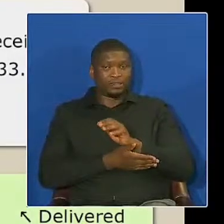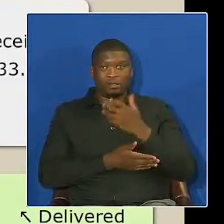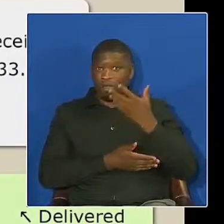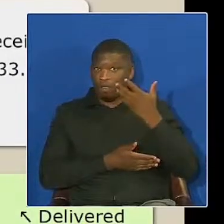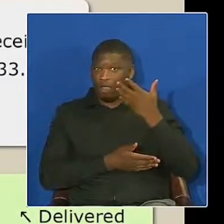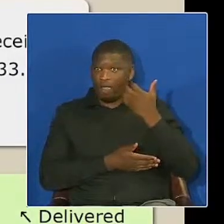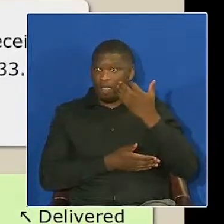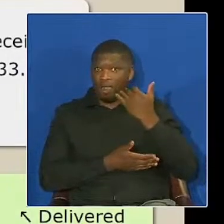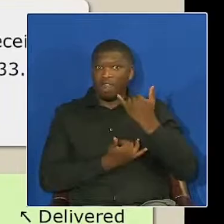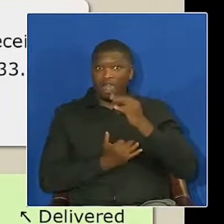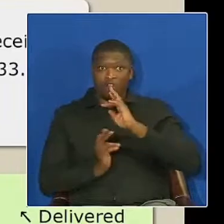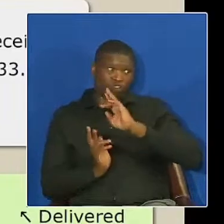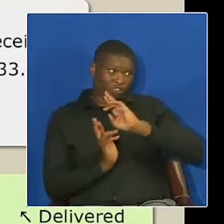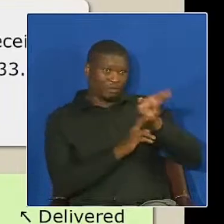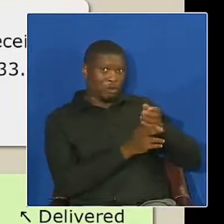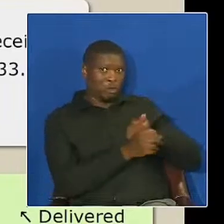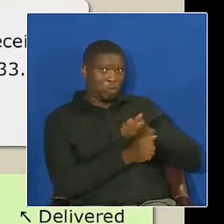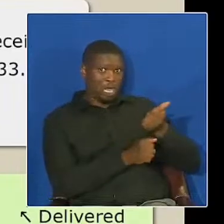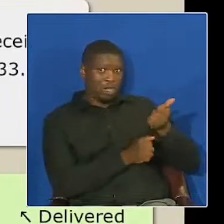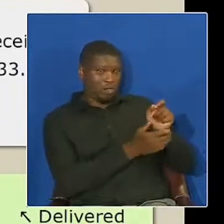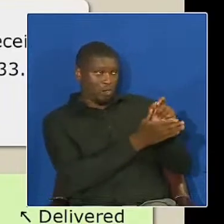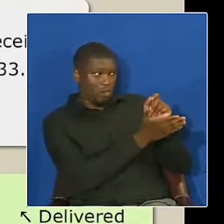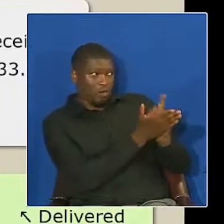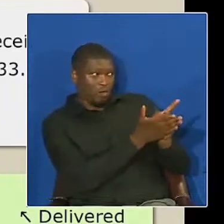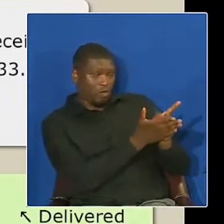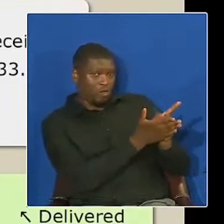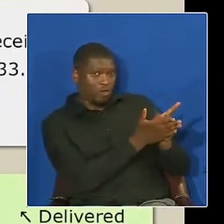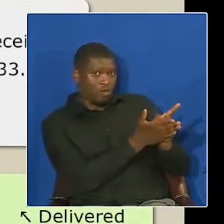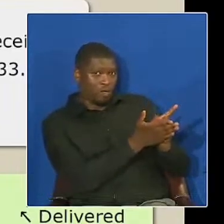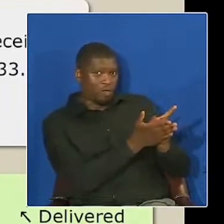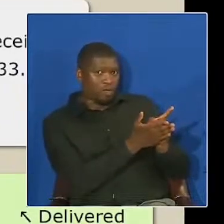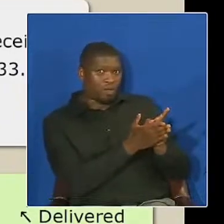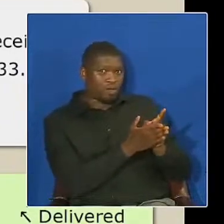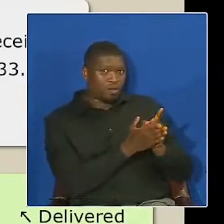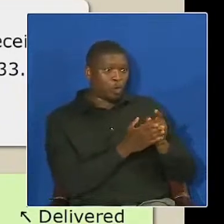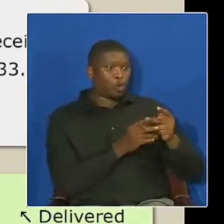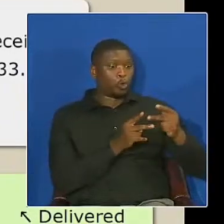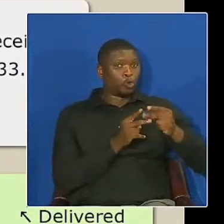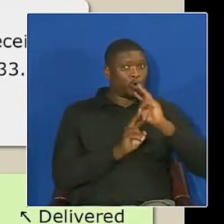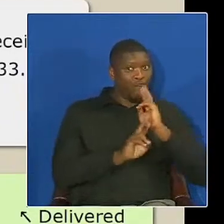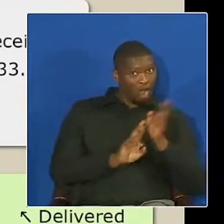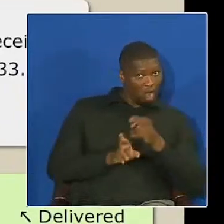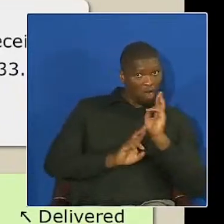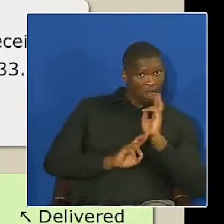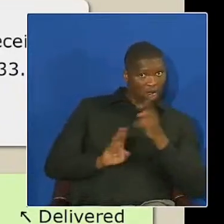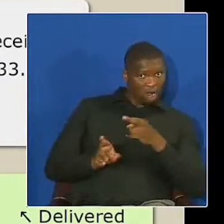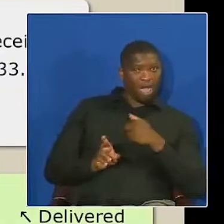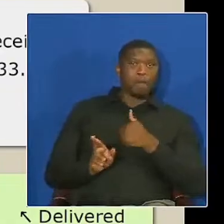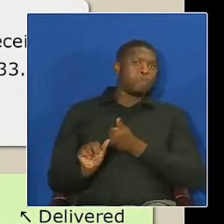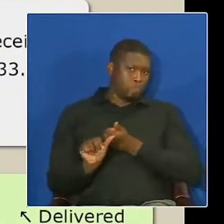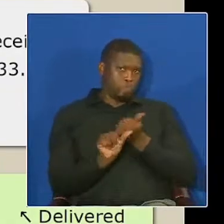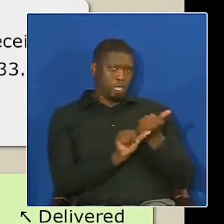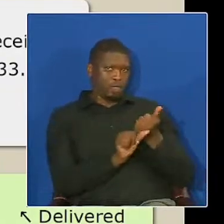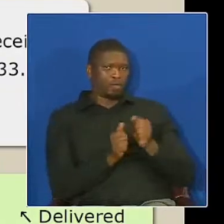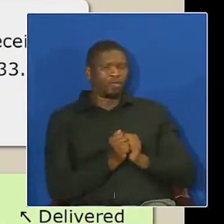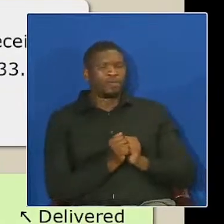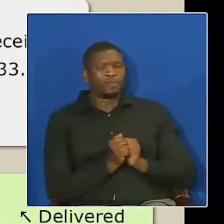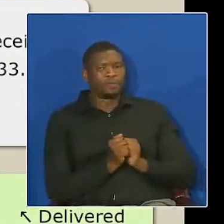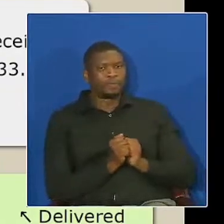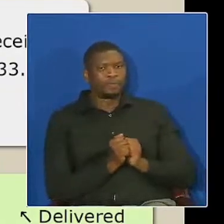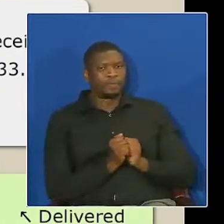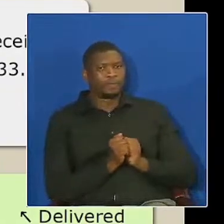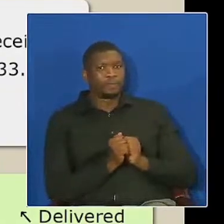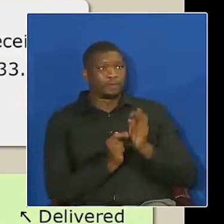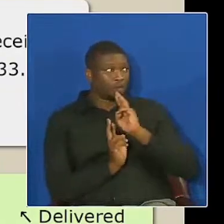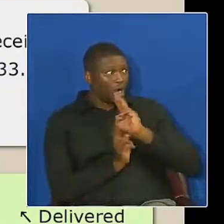Matlala is responding to the two messages from Mokhozi. His